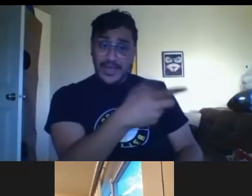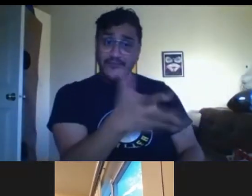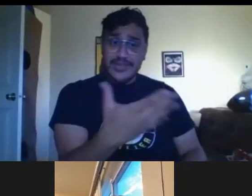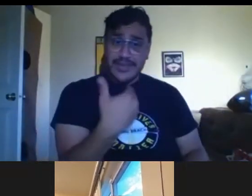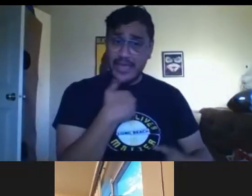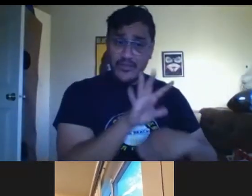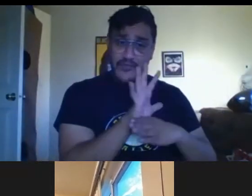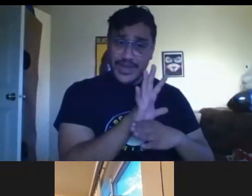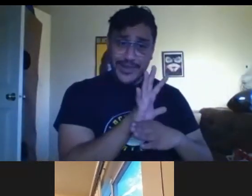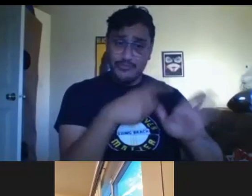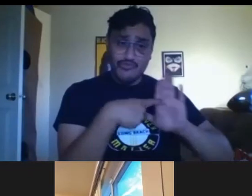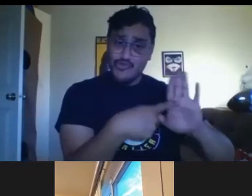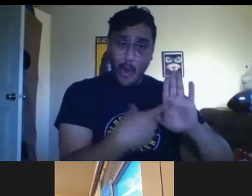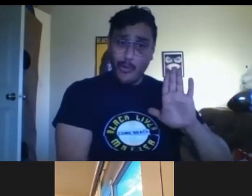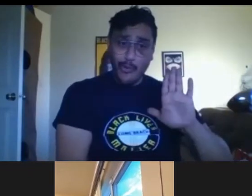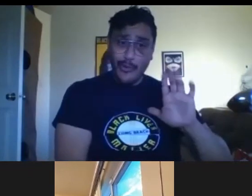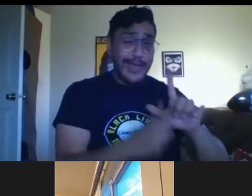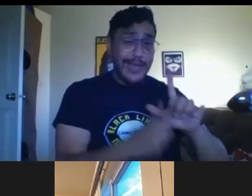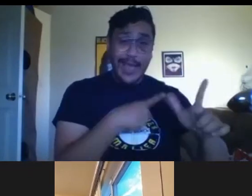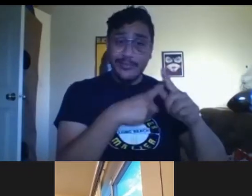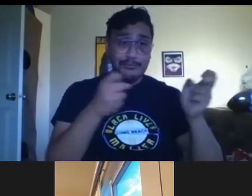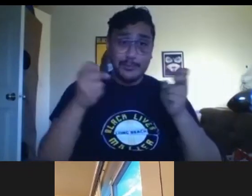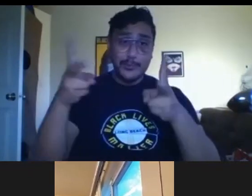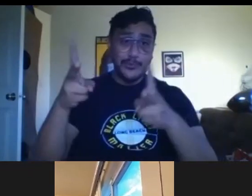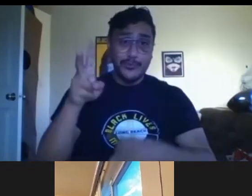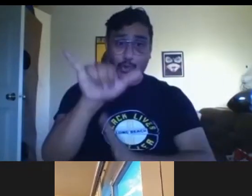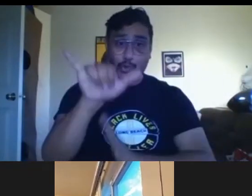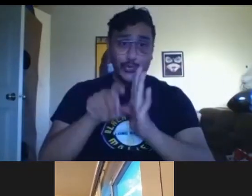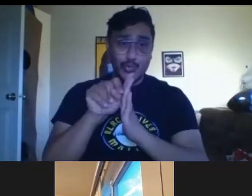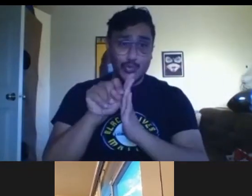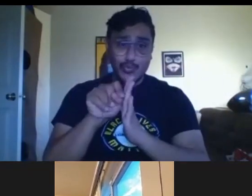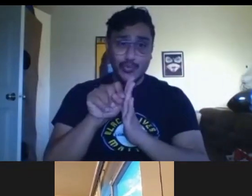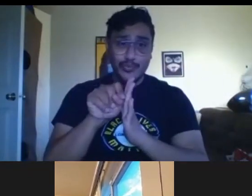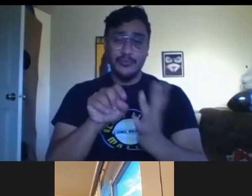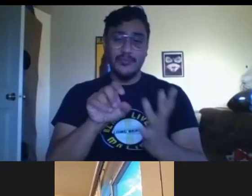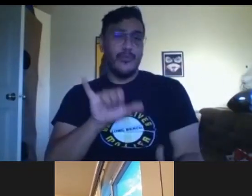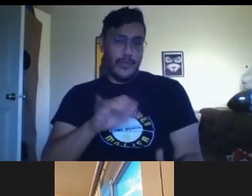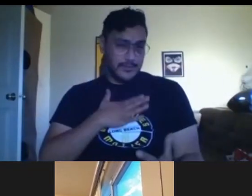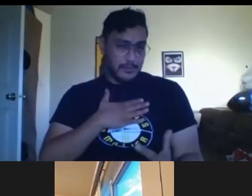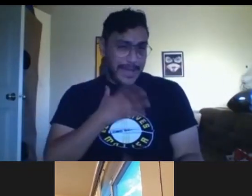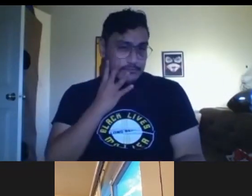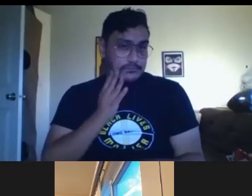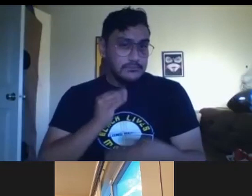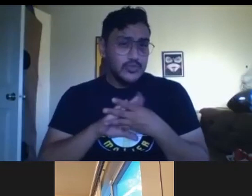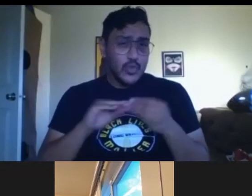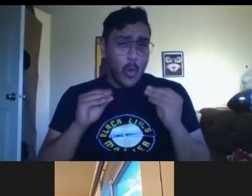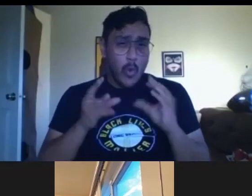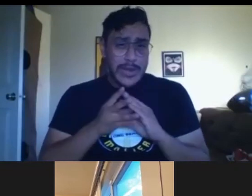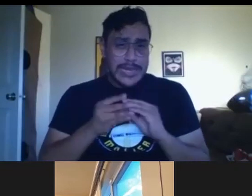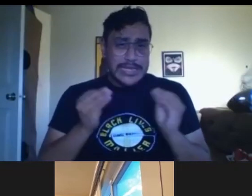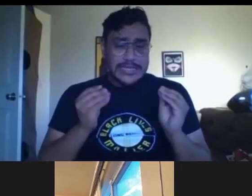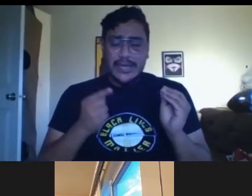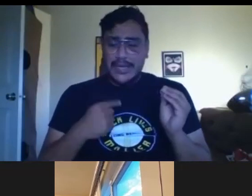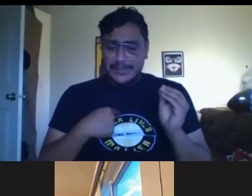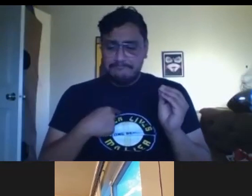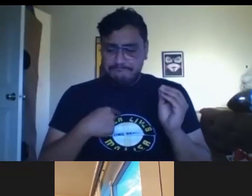it was able to be published on YouTube. So that's my story. I'm very,